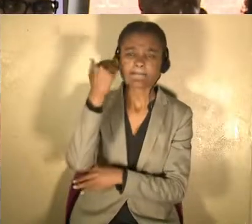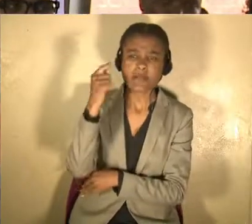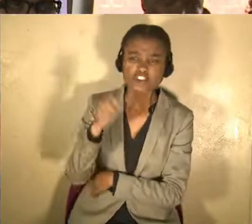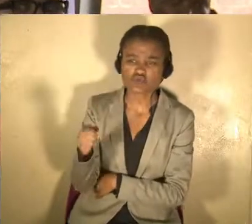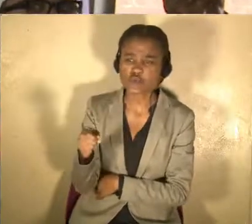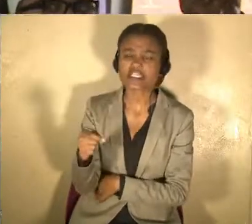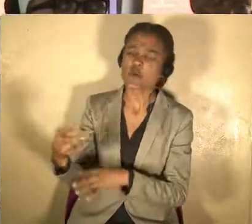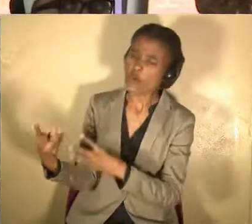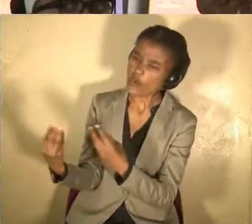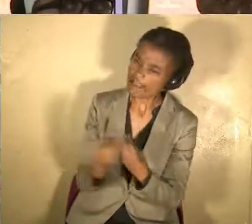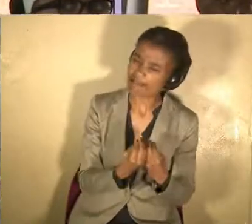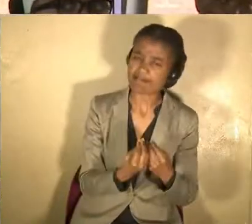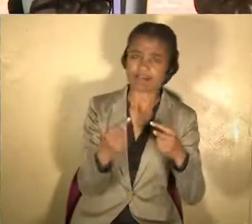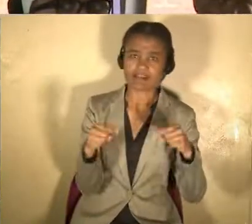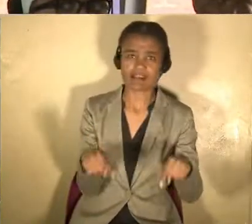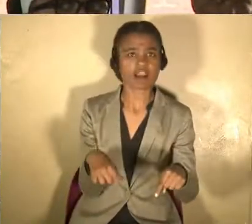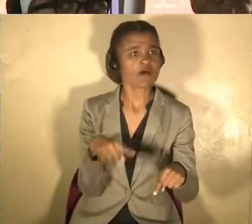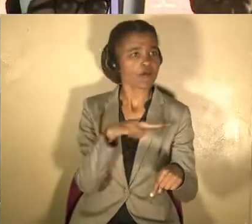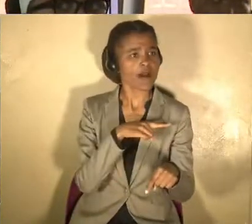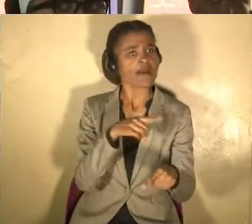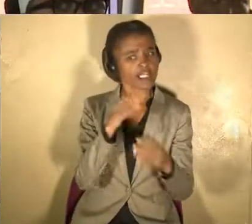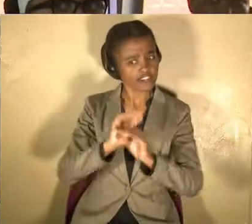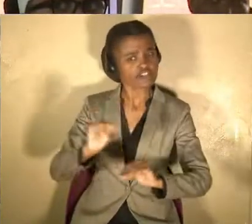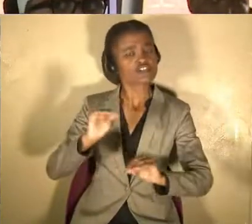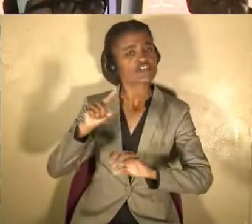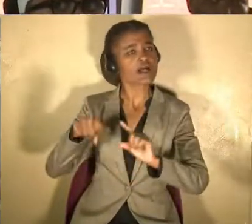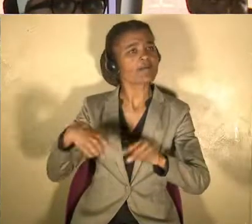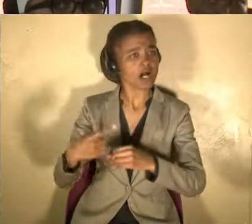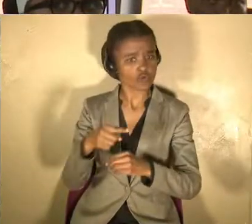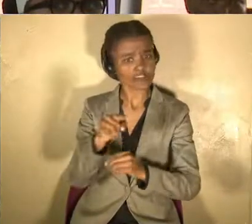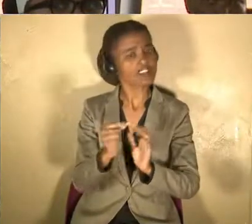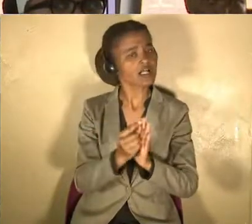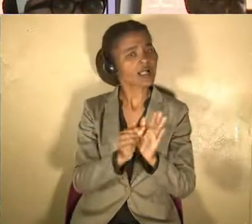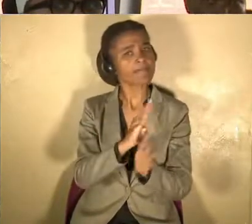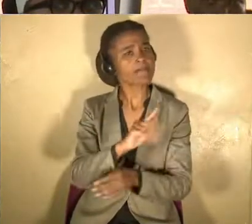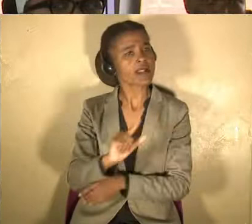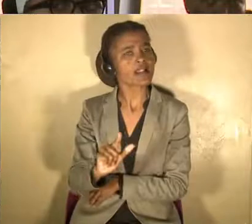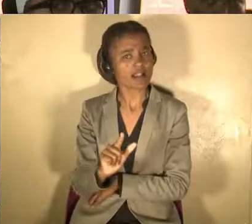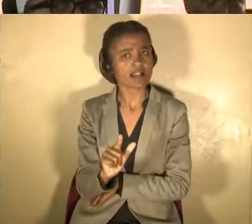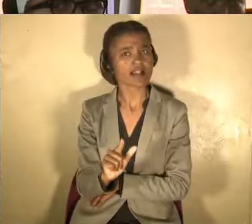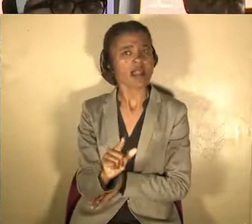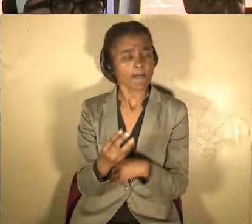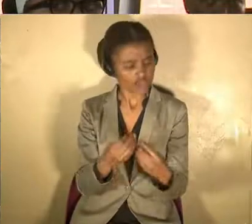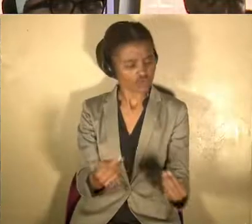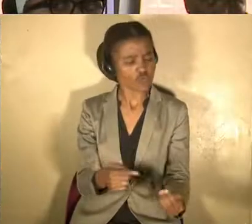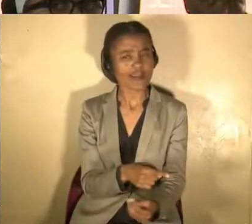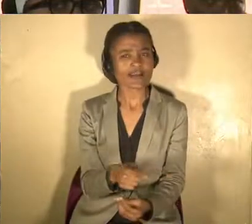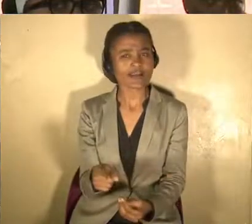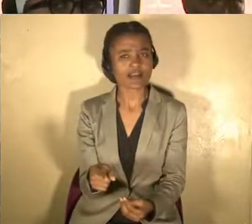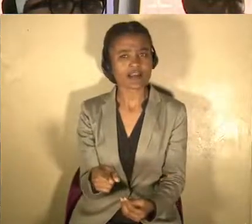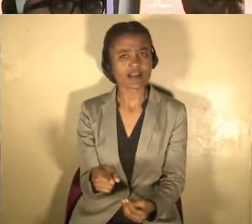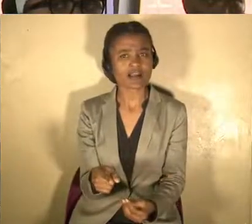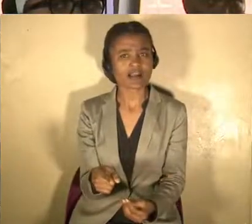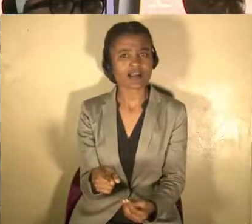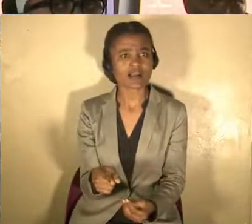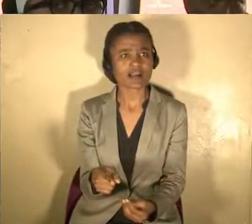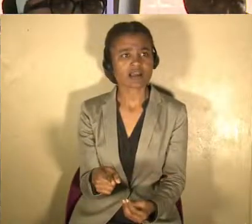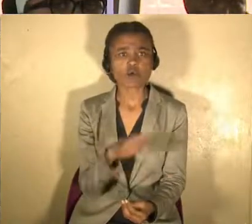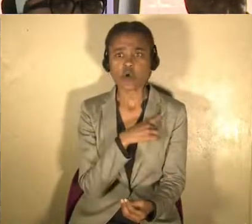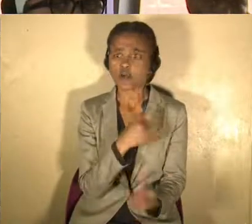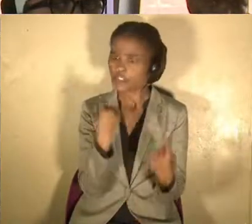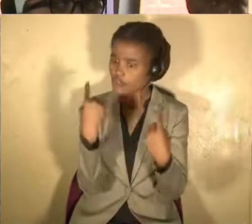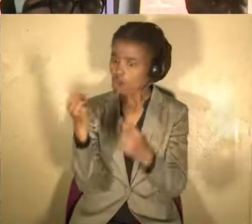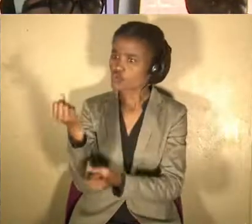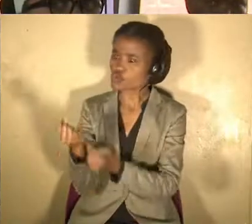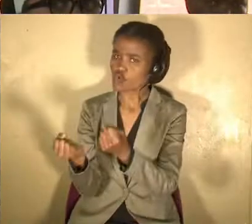singaya a court. Especially Tina Singakov ama families. They will say, no, Master Push ngakungene,